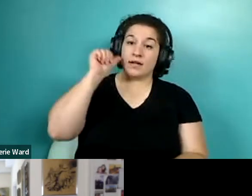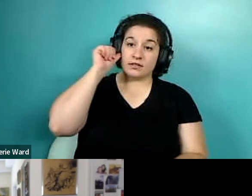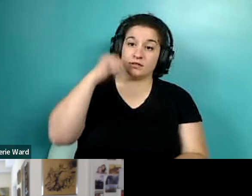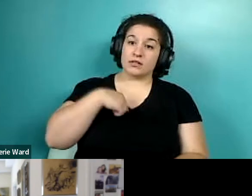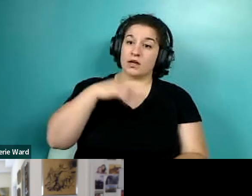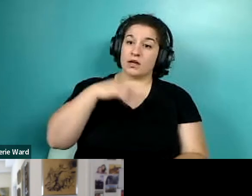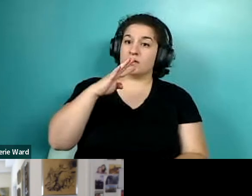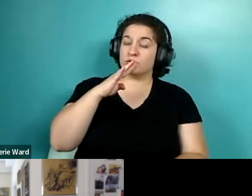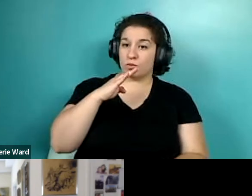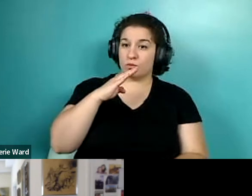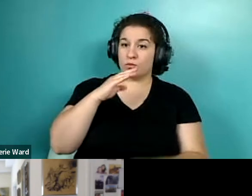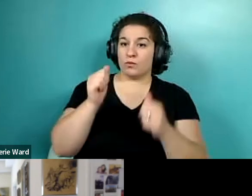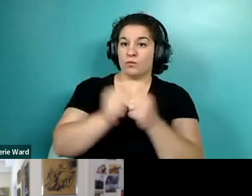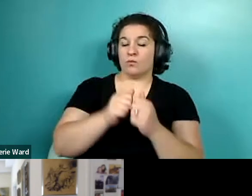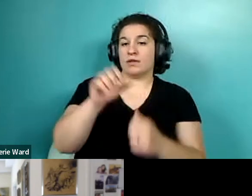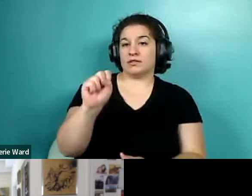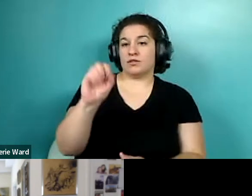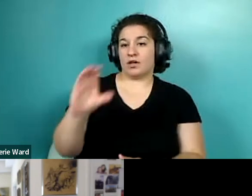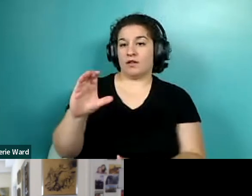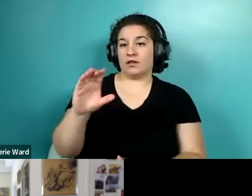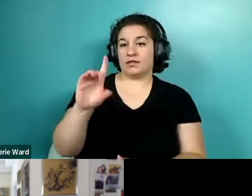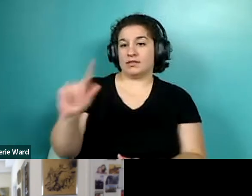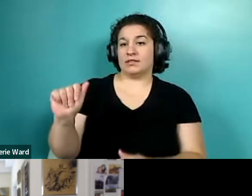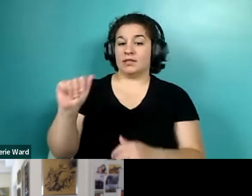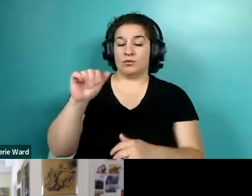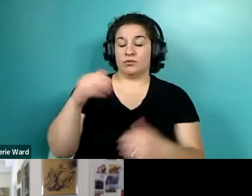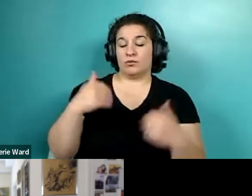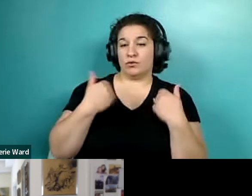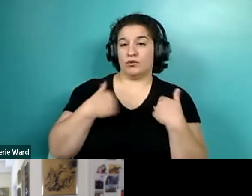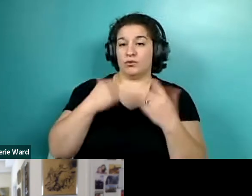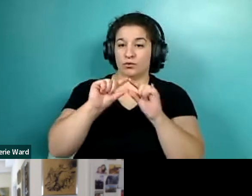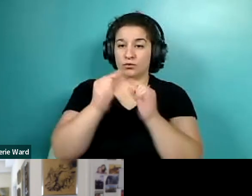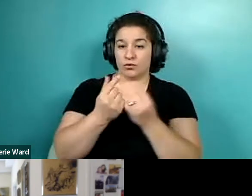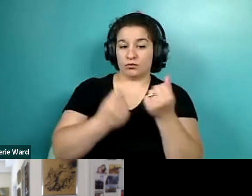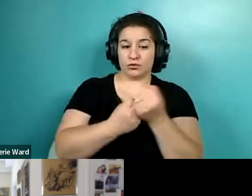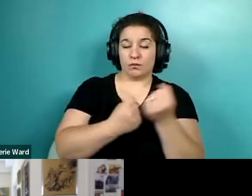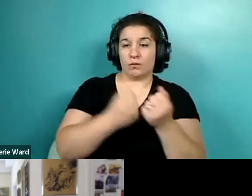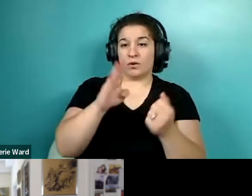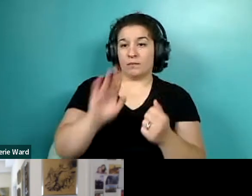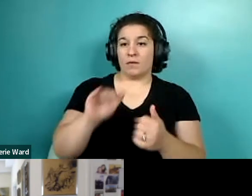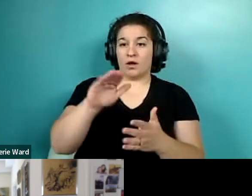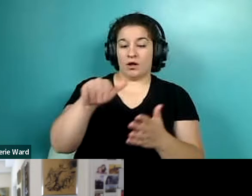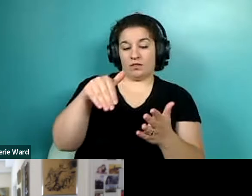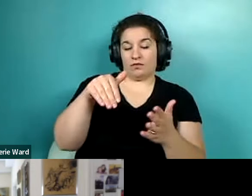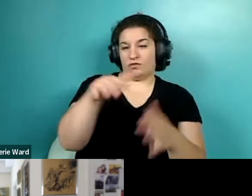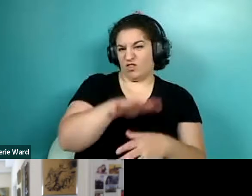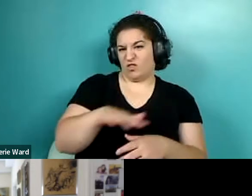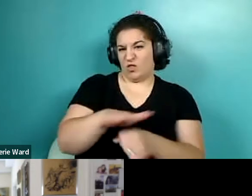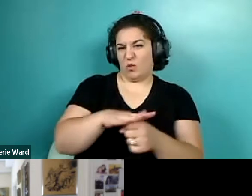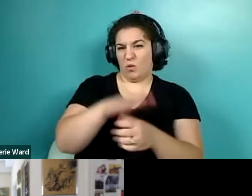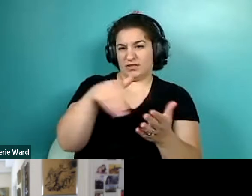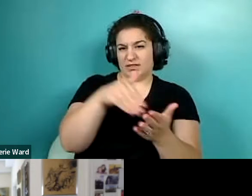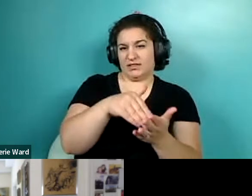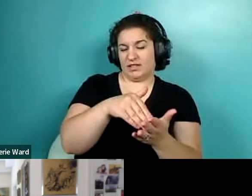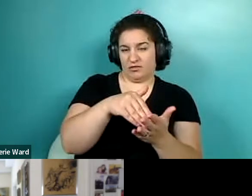South Carolina disabled youth group that's supported by a local Center for Independent Living as an example. And